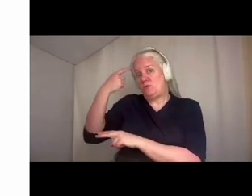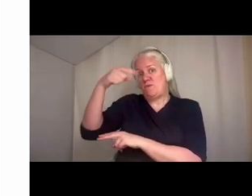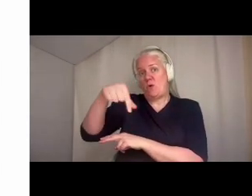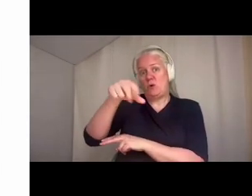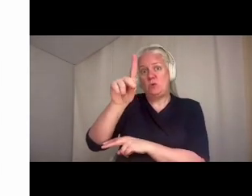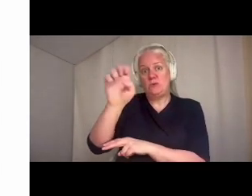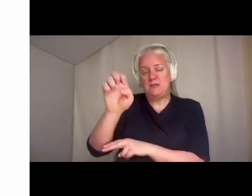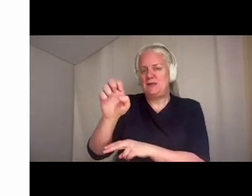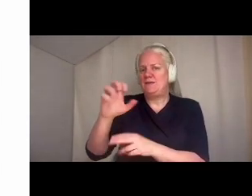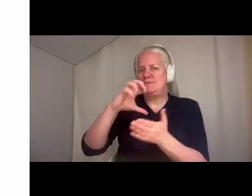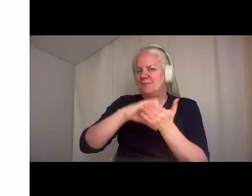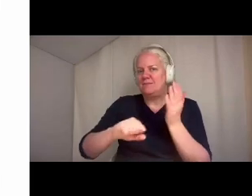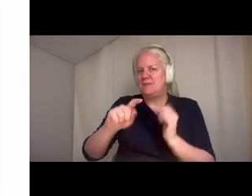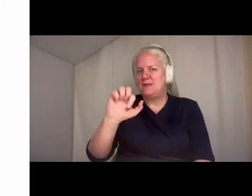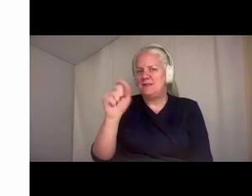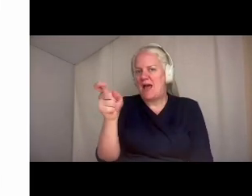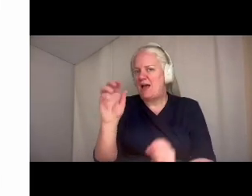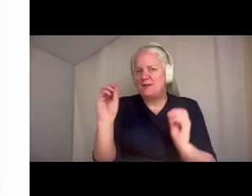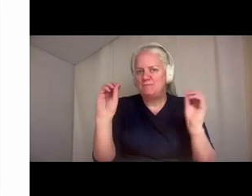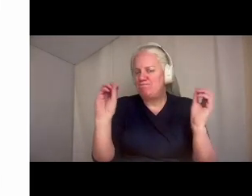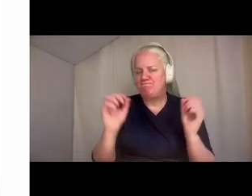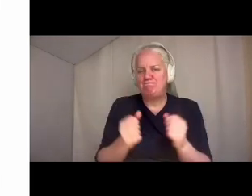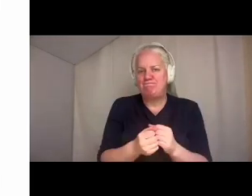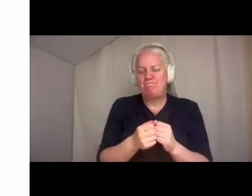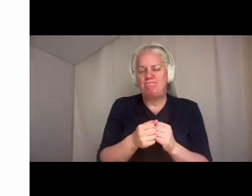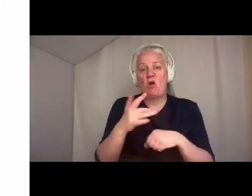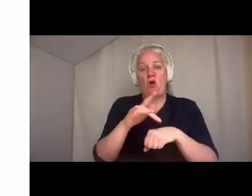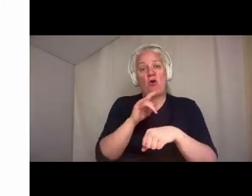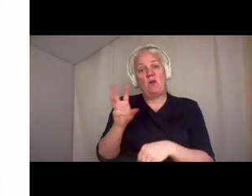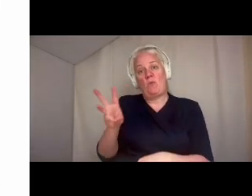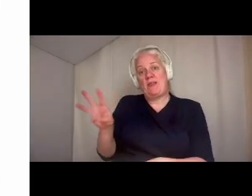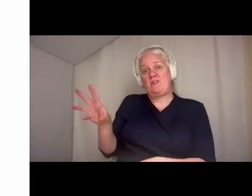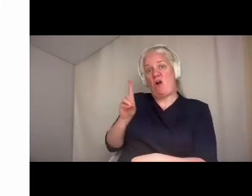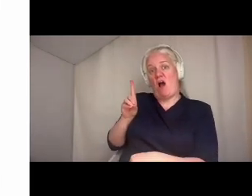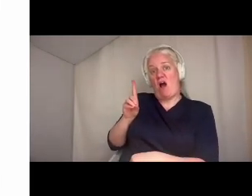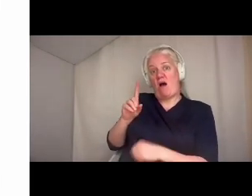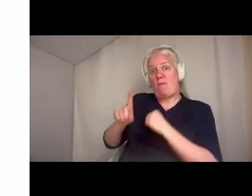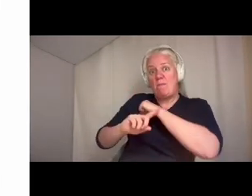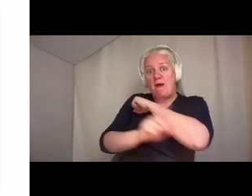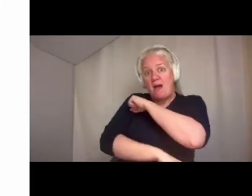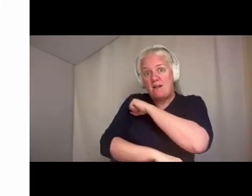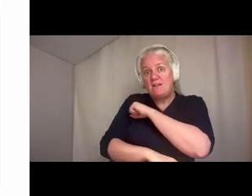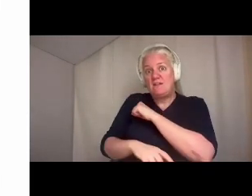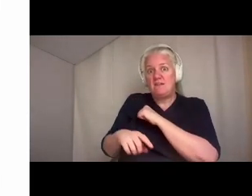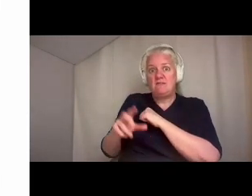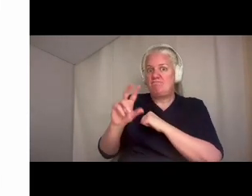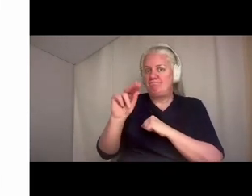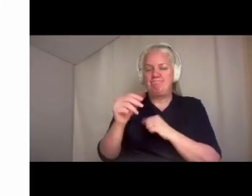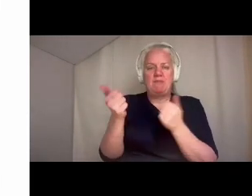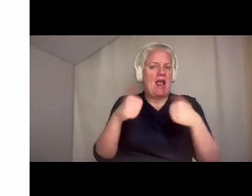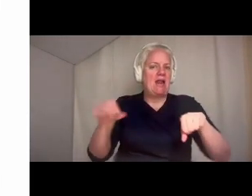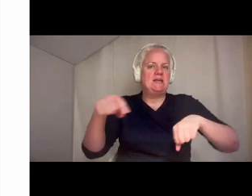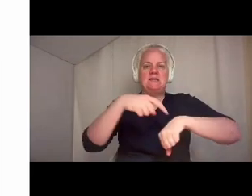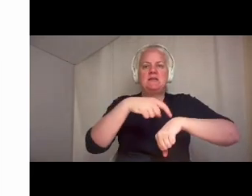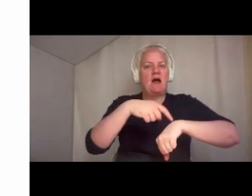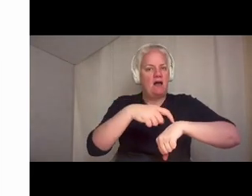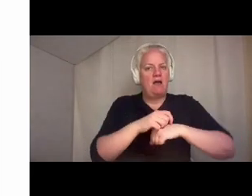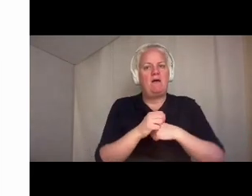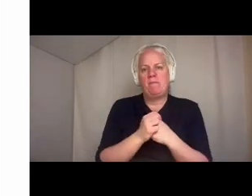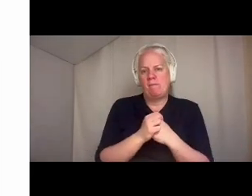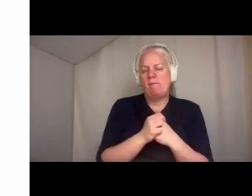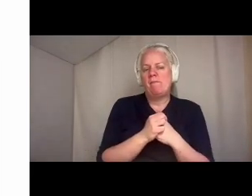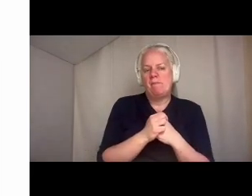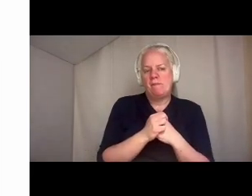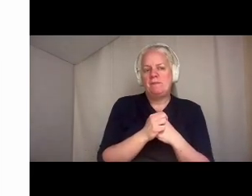And there are no early withdrawal penalties, and ABLE funds could be used at any time. So there are other types